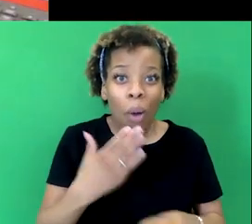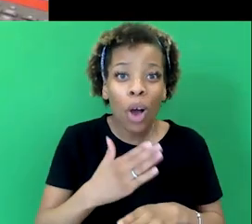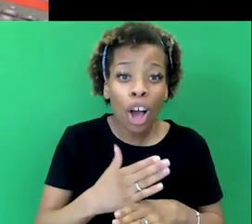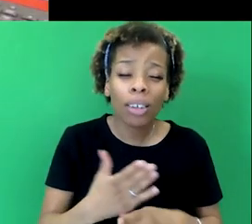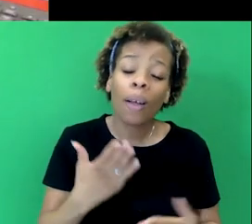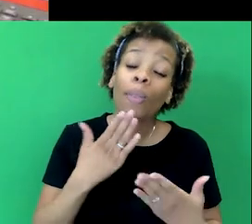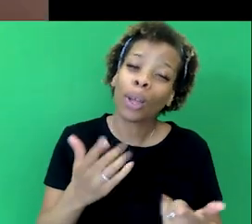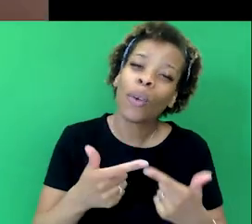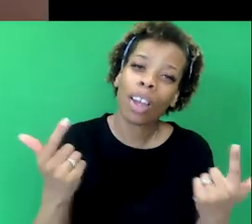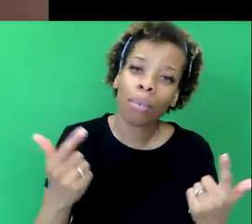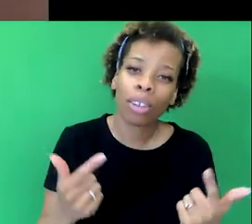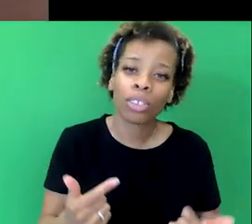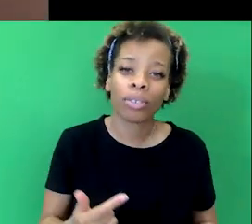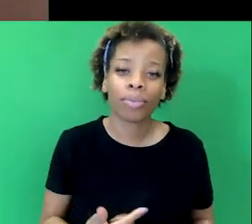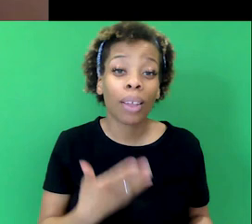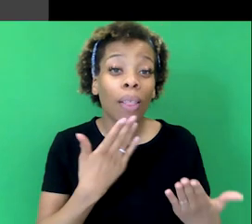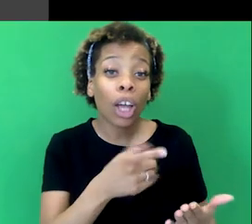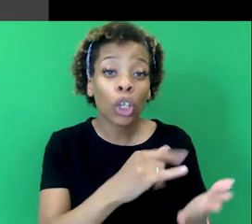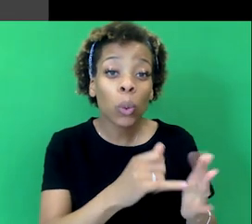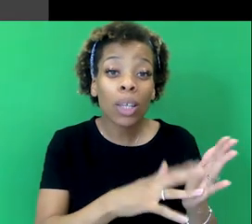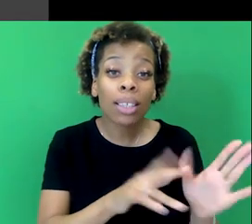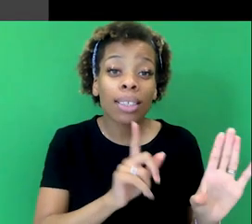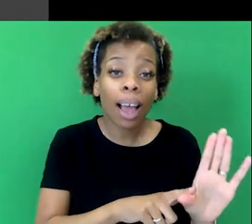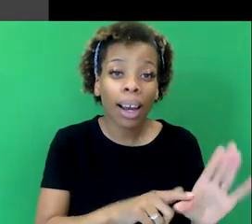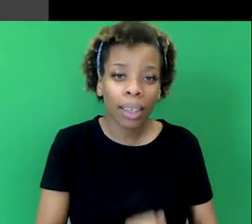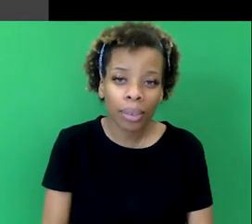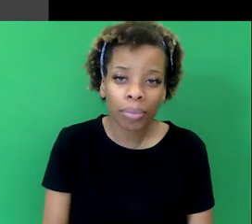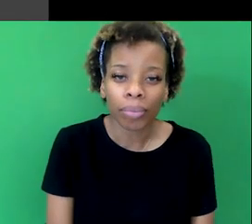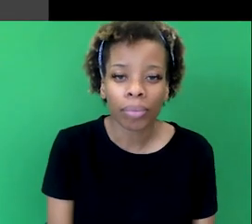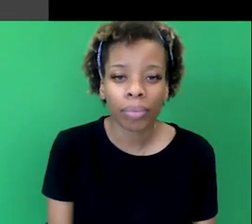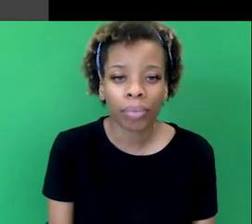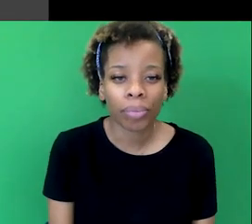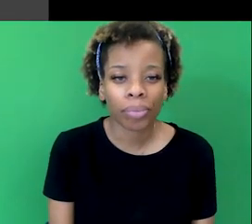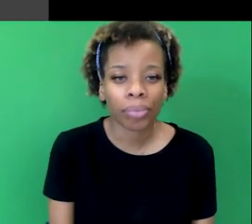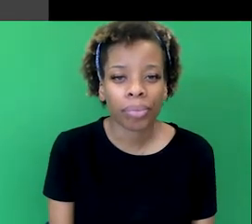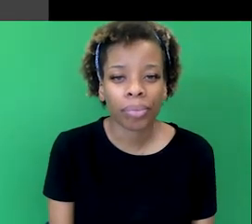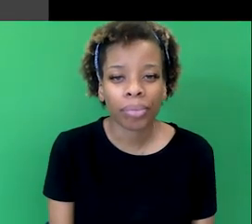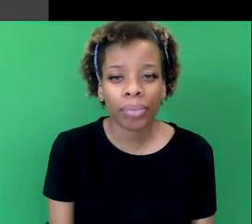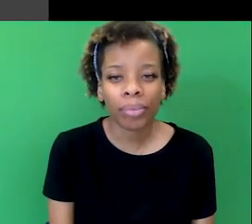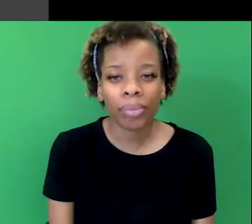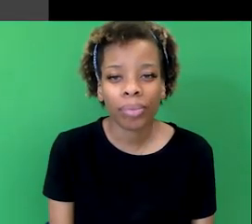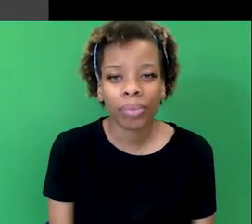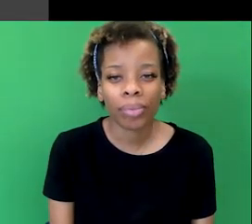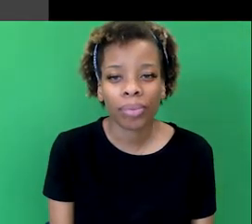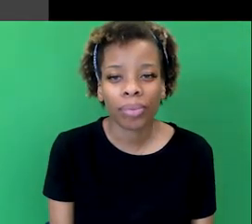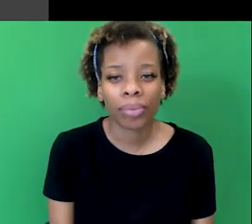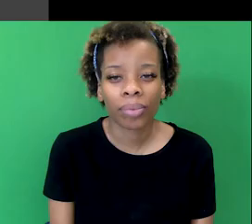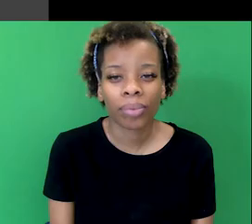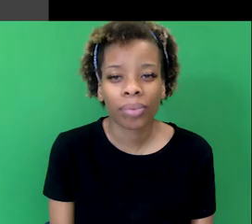you very much. Thank you, Sunny. Thank you. Lovely to talk. Thank you. Lovely to meet everybody. Yeah, definitely. Lovely to meet you all. Thank you.